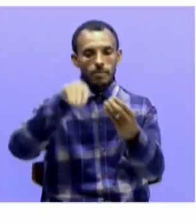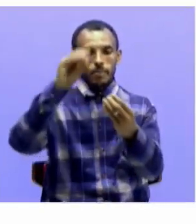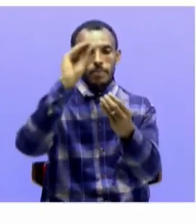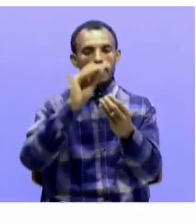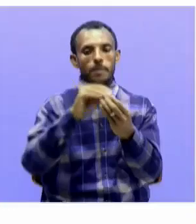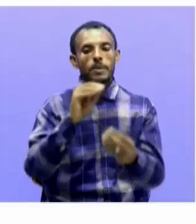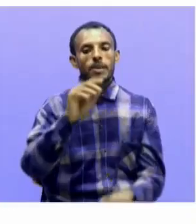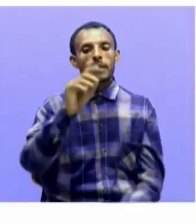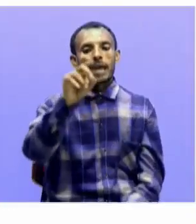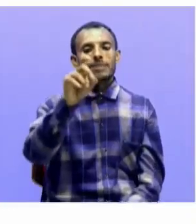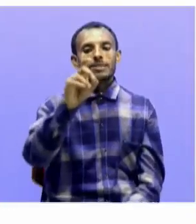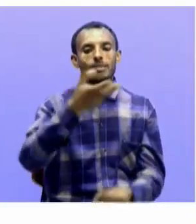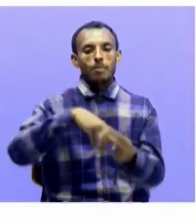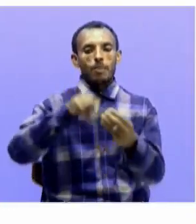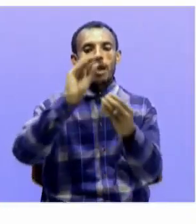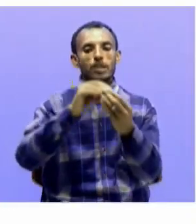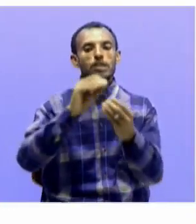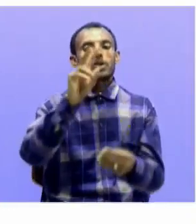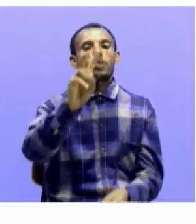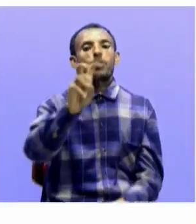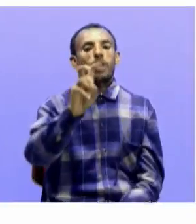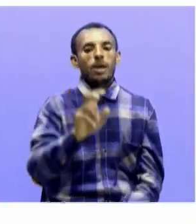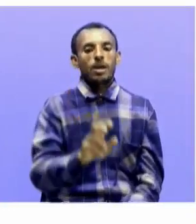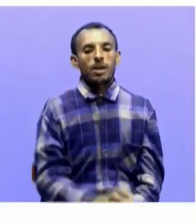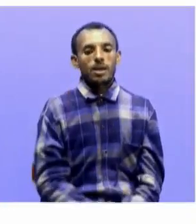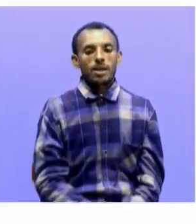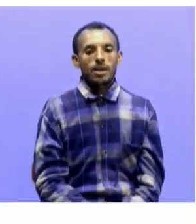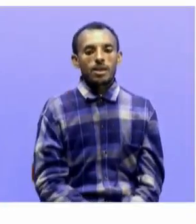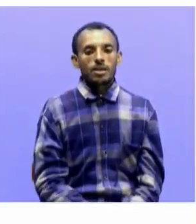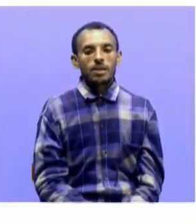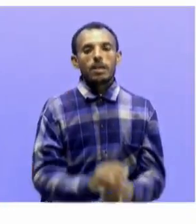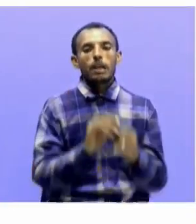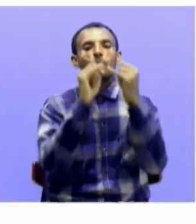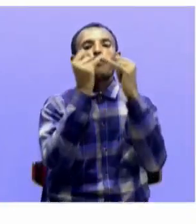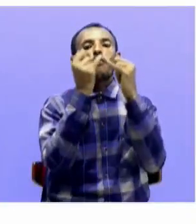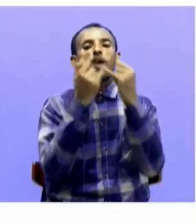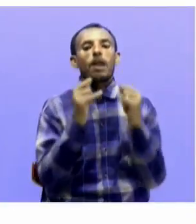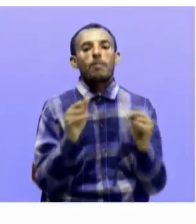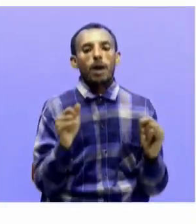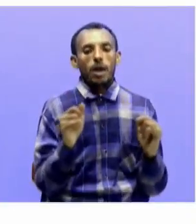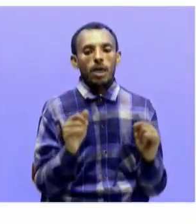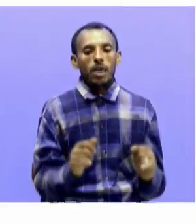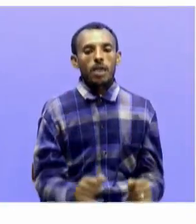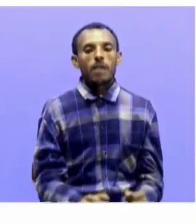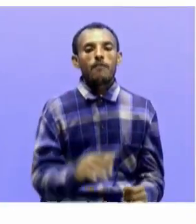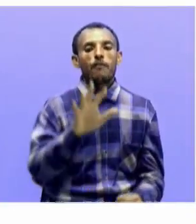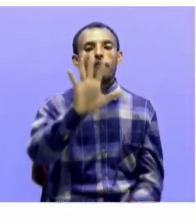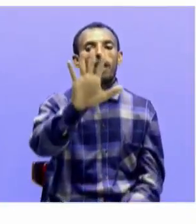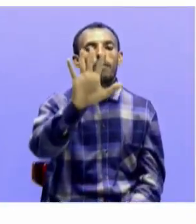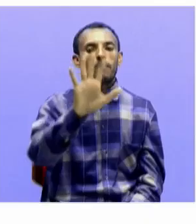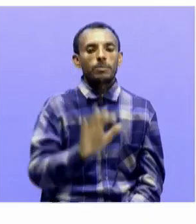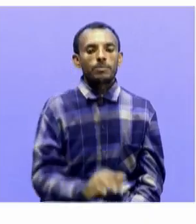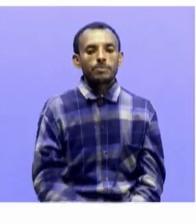plus x plus 20 divided by 5.